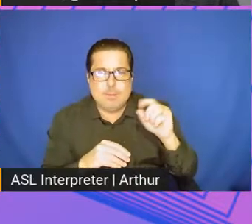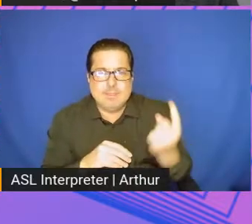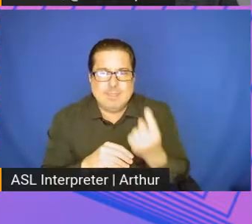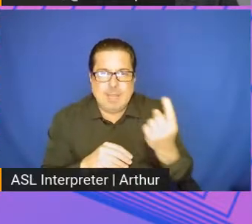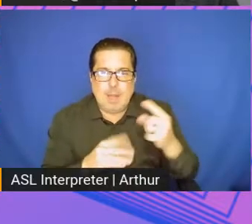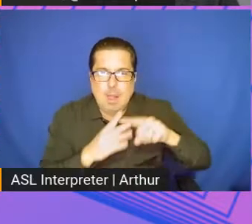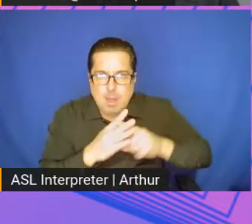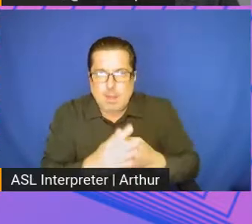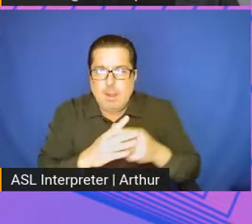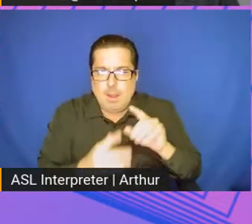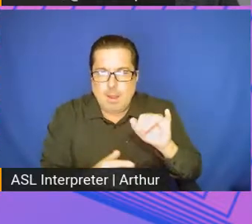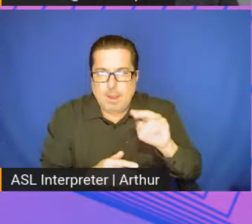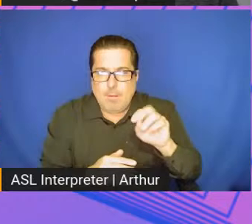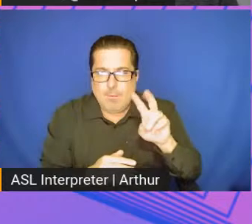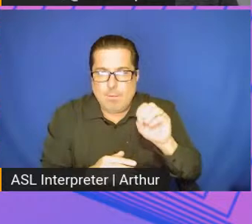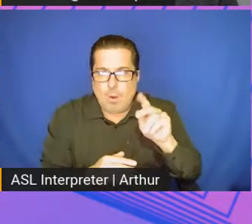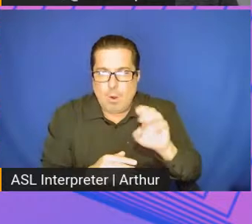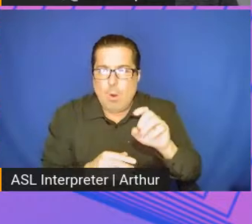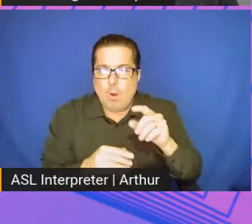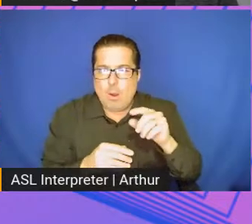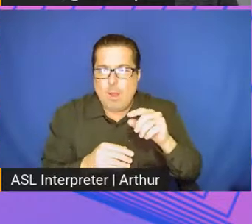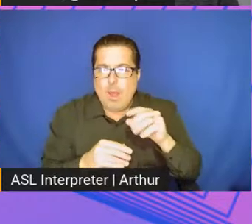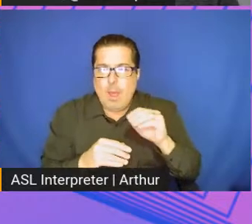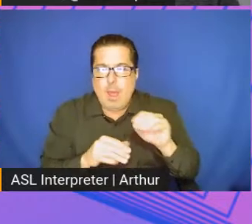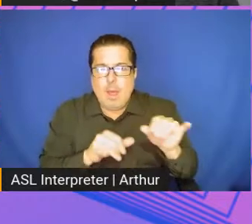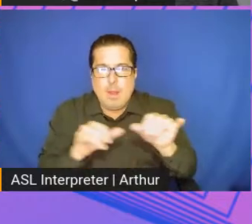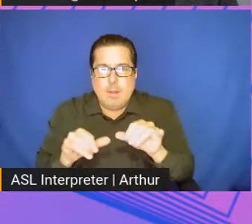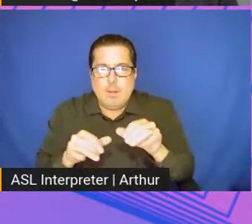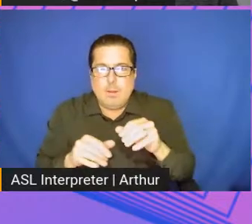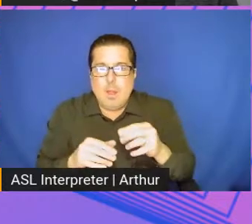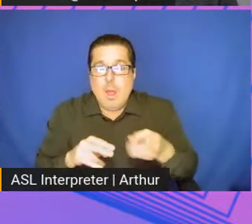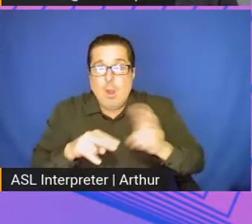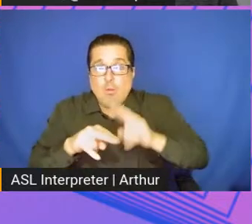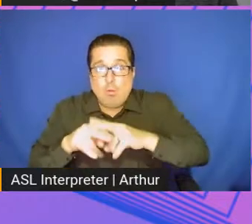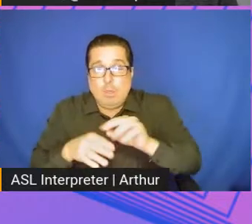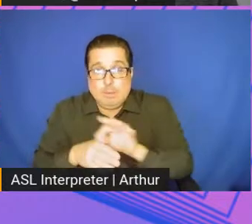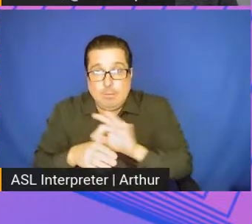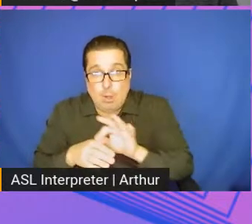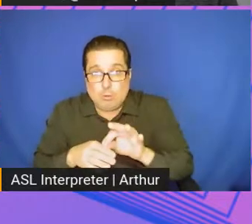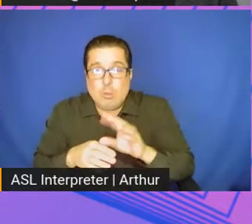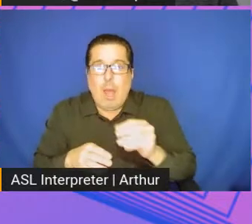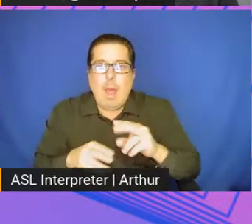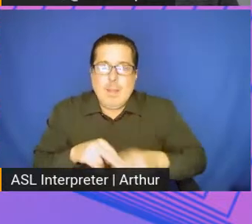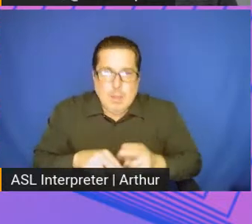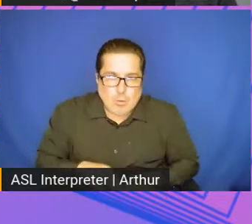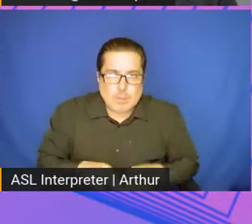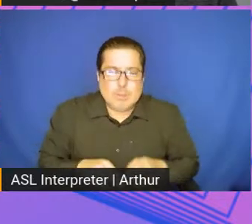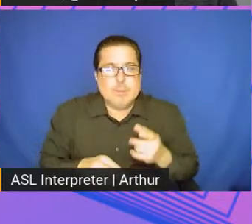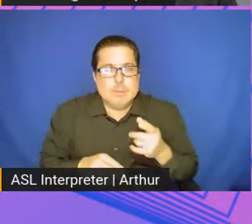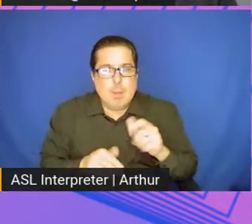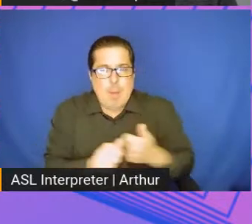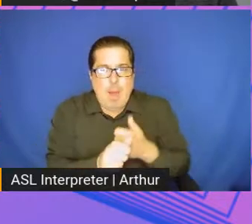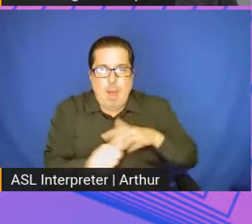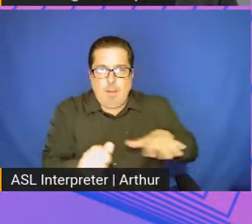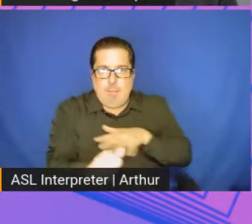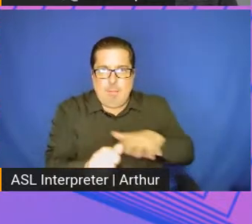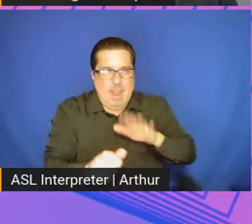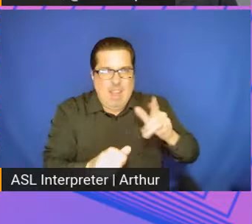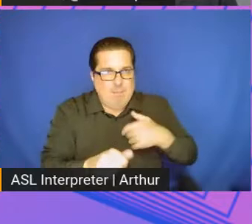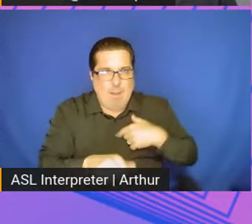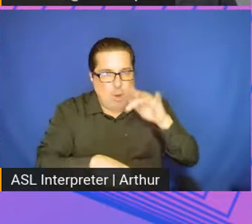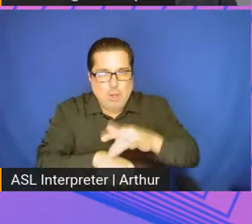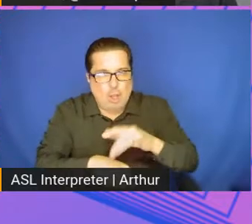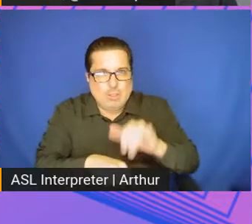automatically increasing the number of function instances and decreasing it behind the scenes. I never have to touch that. I never even have to think about it. So